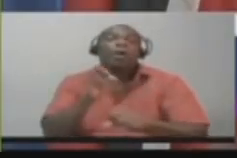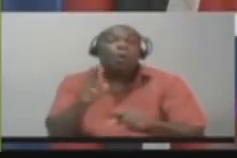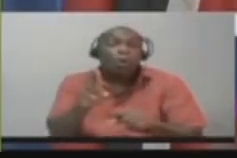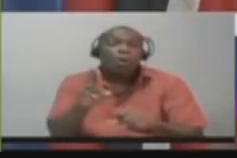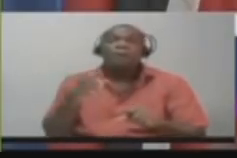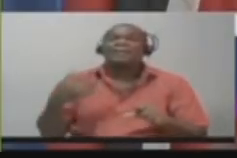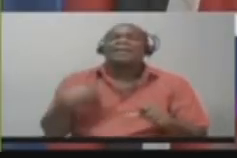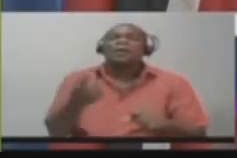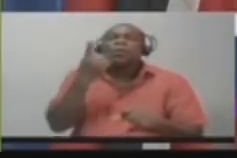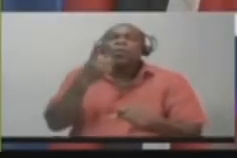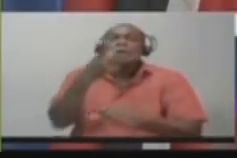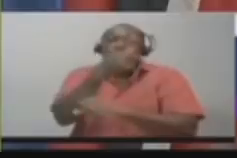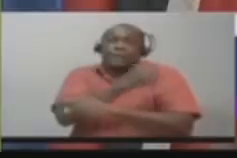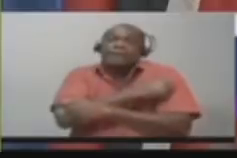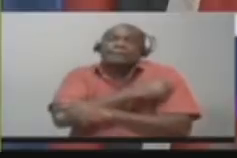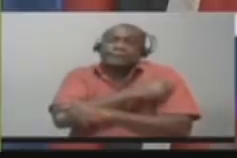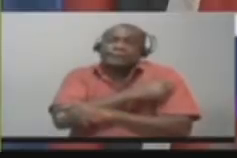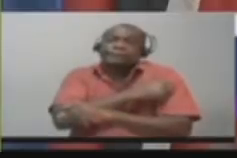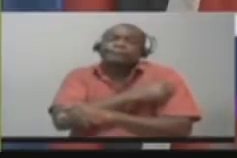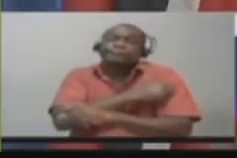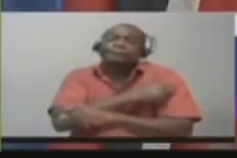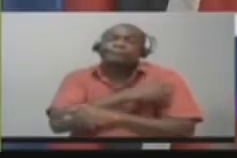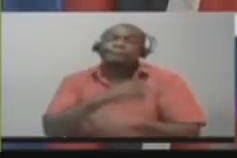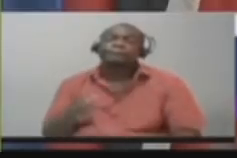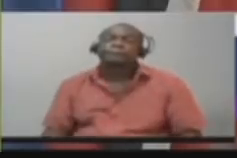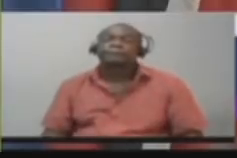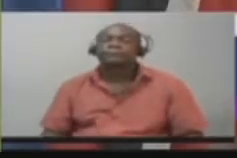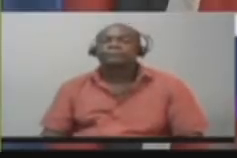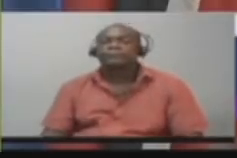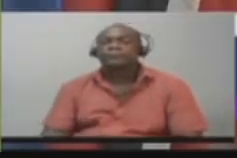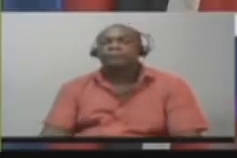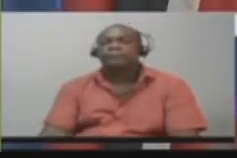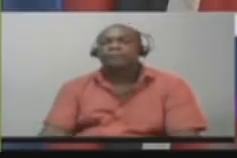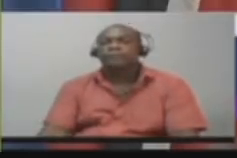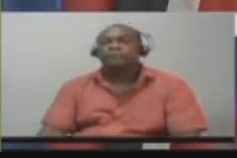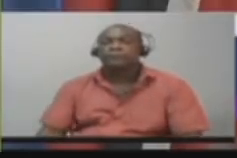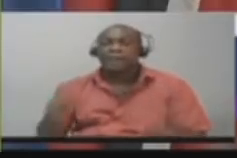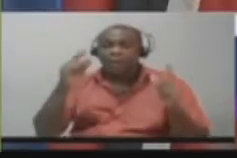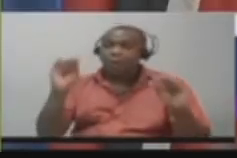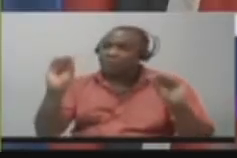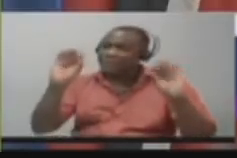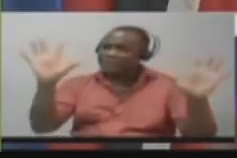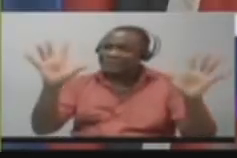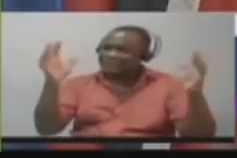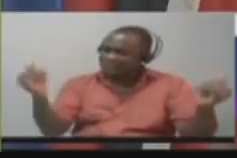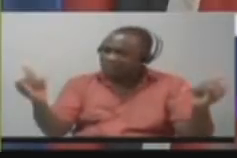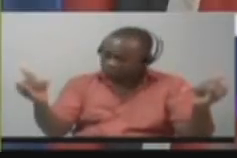on board. So that's the clarification. I hope that gets carried clearly this time.